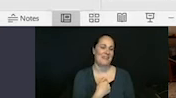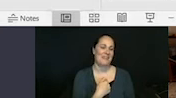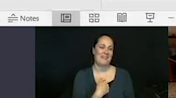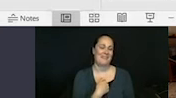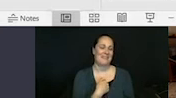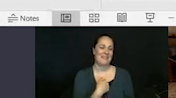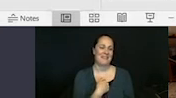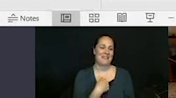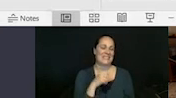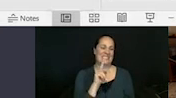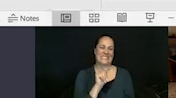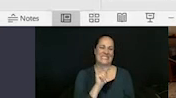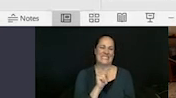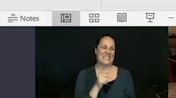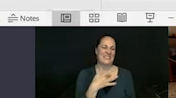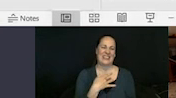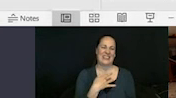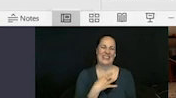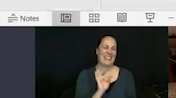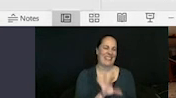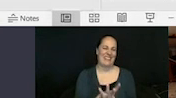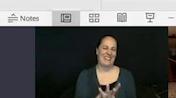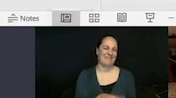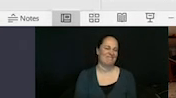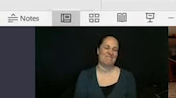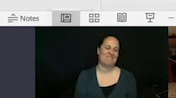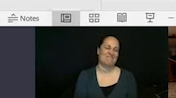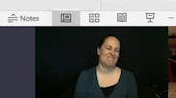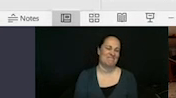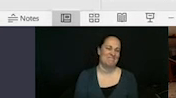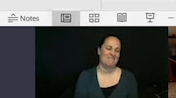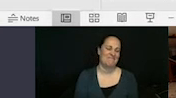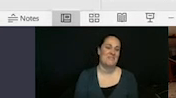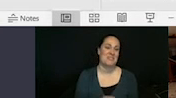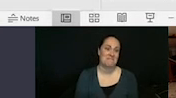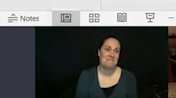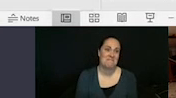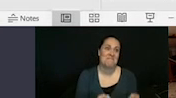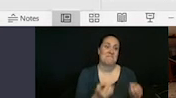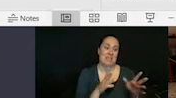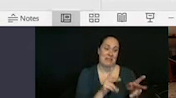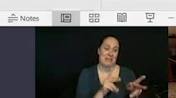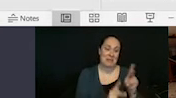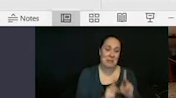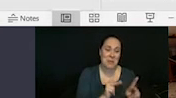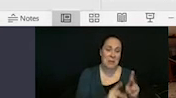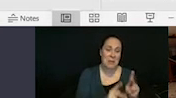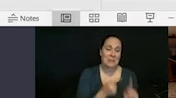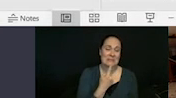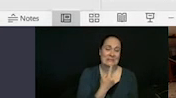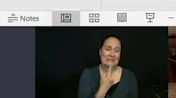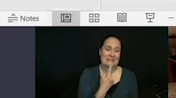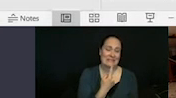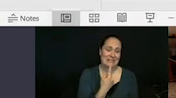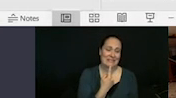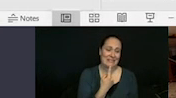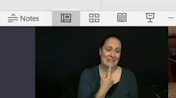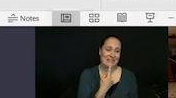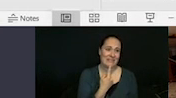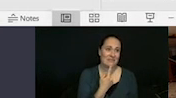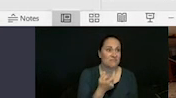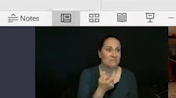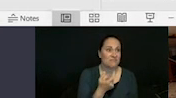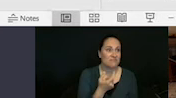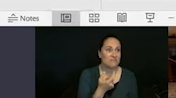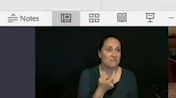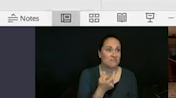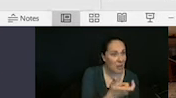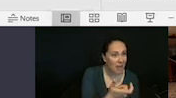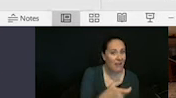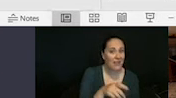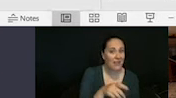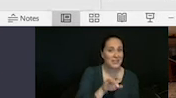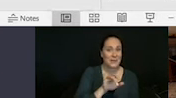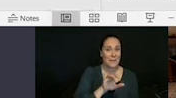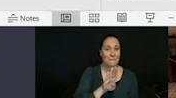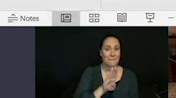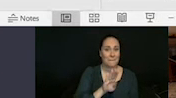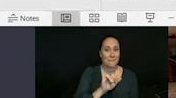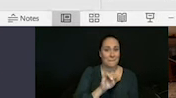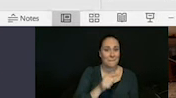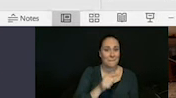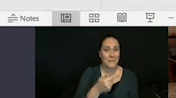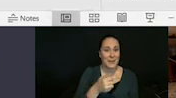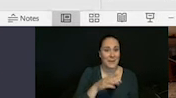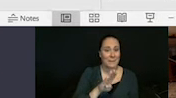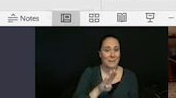exercising. But I had so many people over so many years tell me, have you seen Big Bang Theory? And I would say no. And they all said the